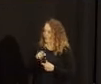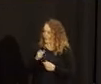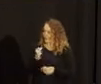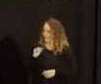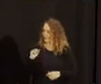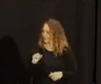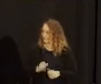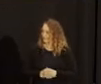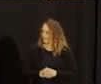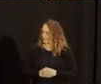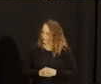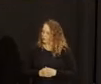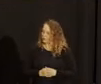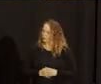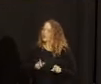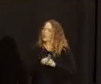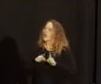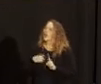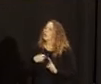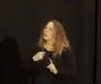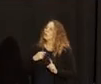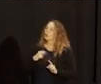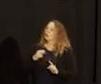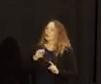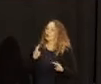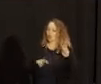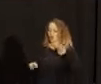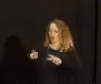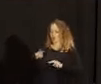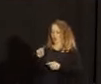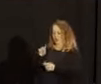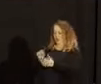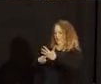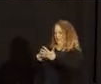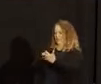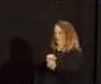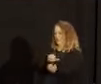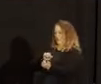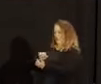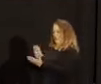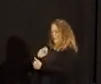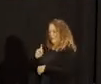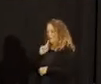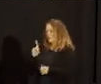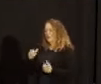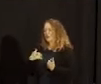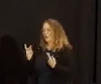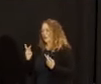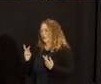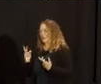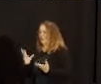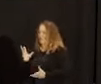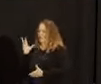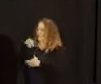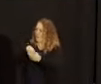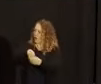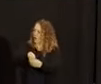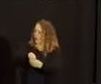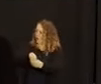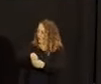that as we look at what needs to be addressed, making sure that young people not only have a seat at the table, but they